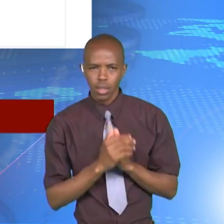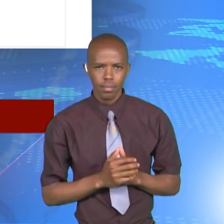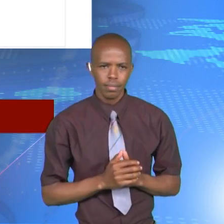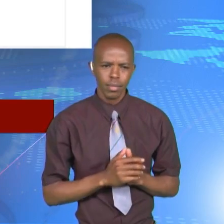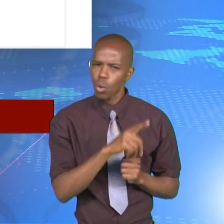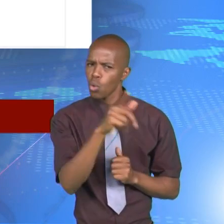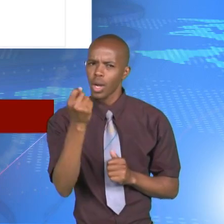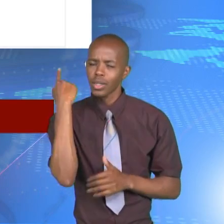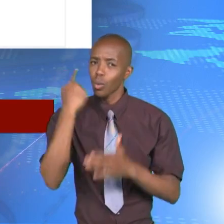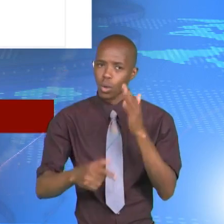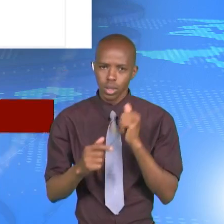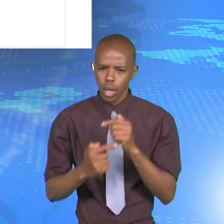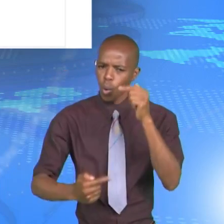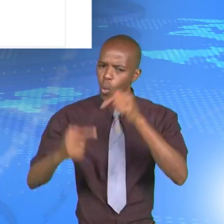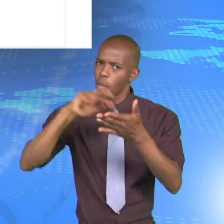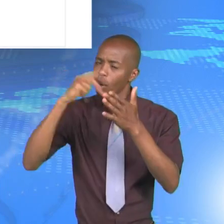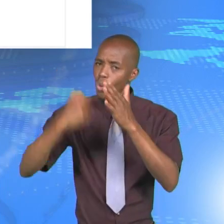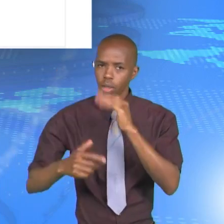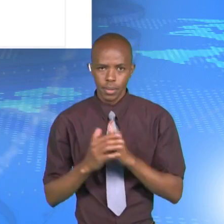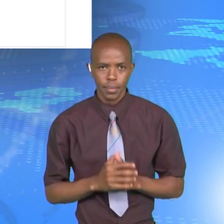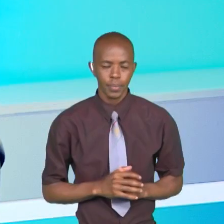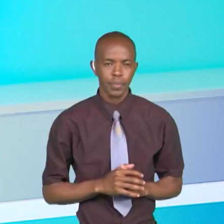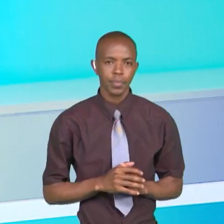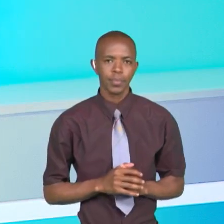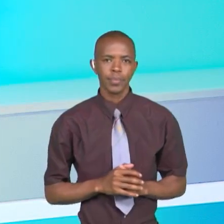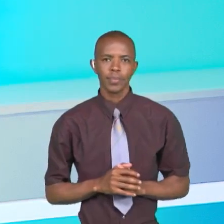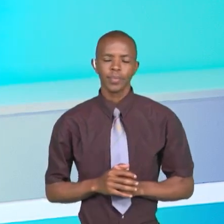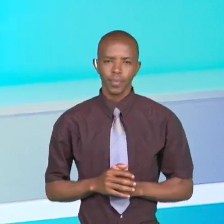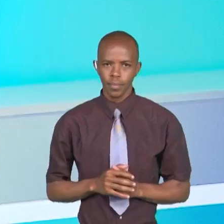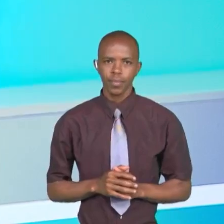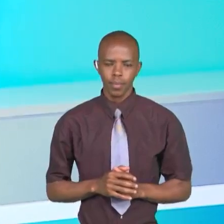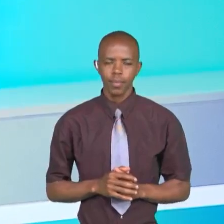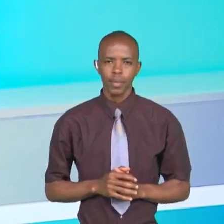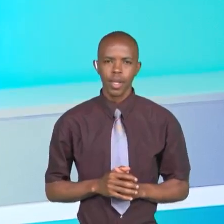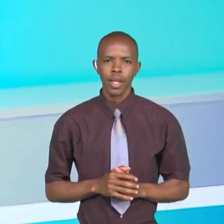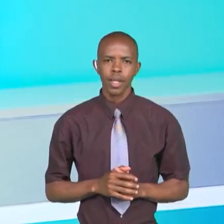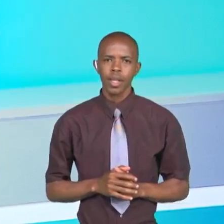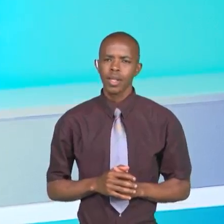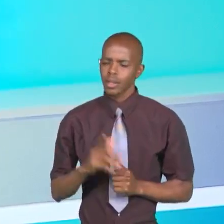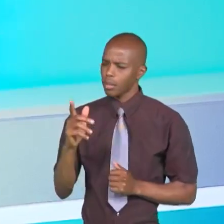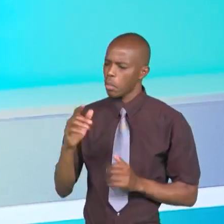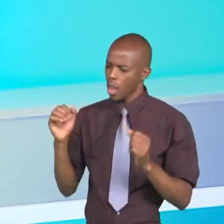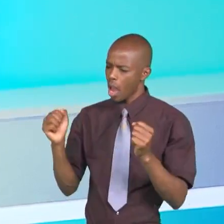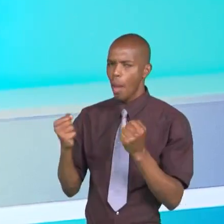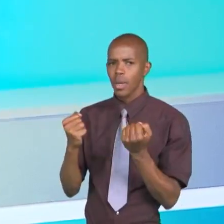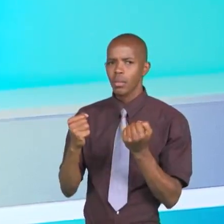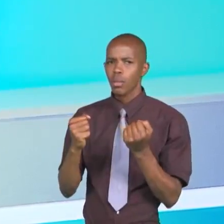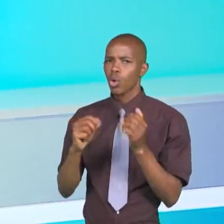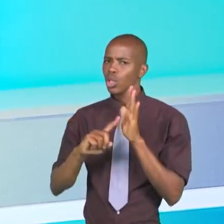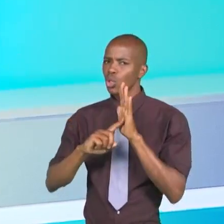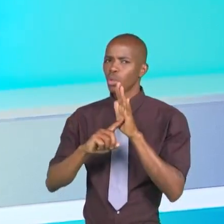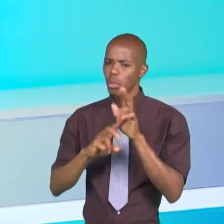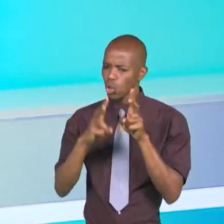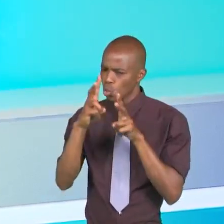guys? His win. Anyway, what I can say... Does this by any chance shape up 2022